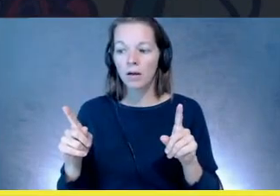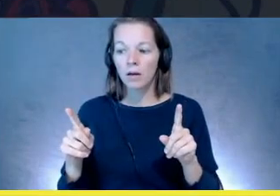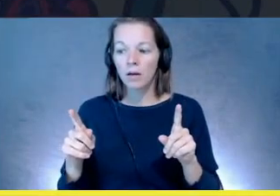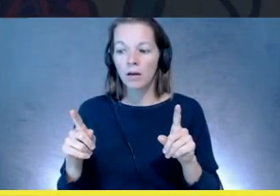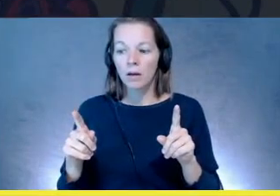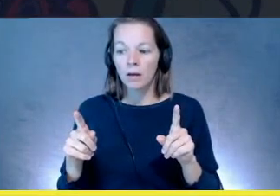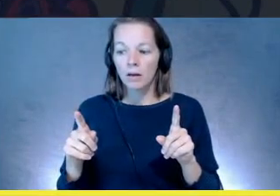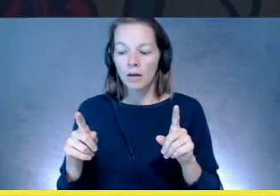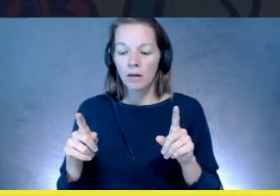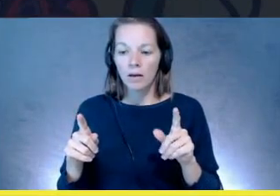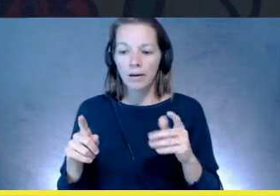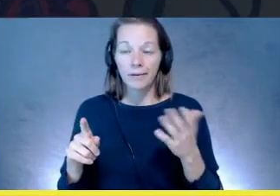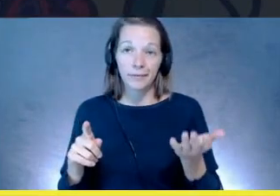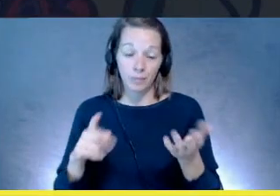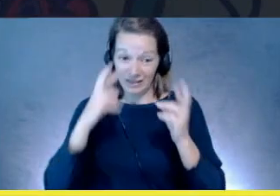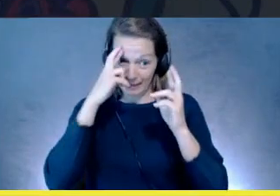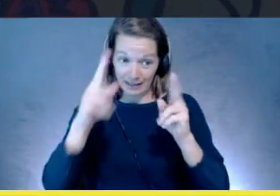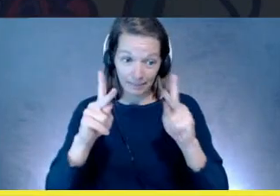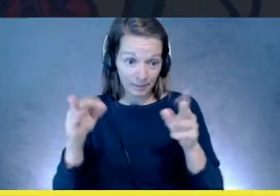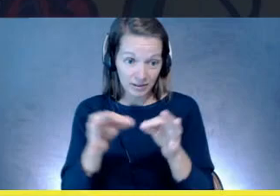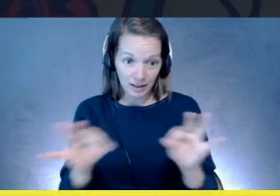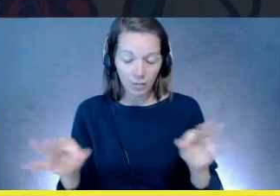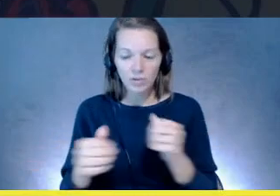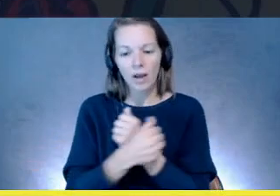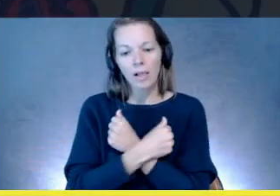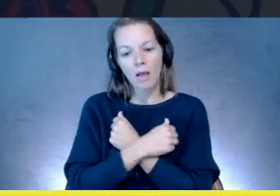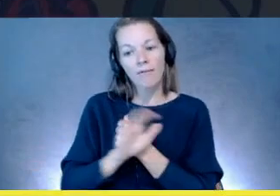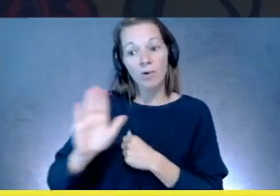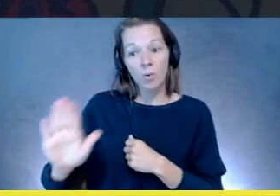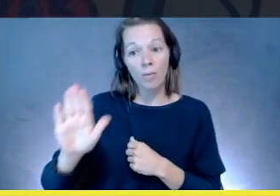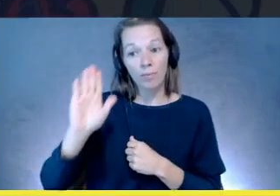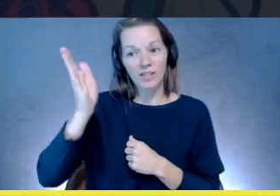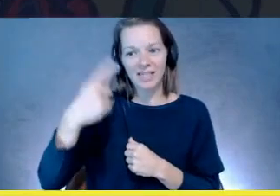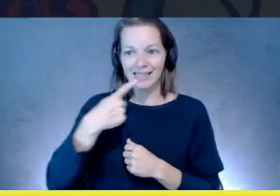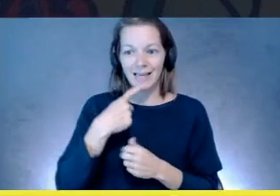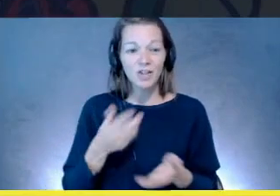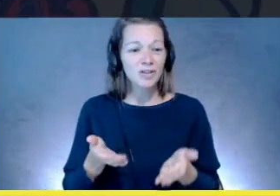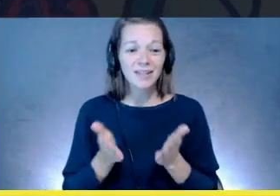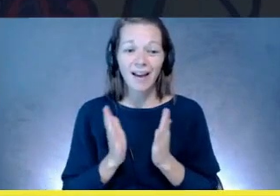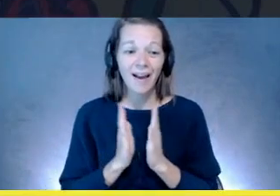love that you had in your presentation, ask, that's just always such a